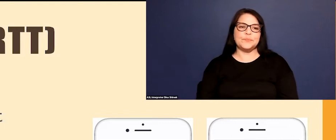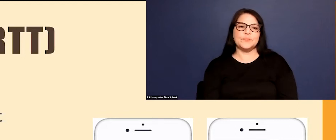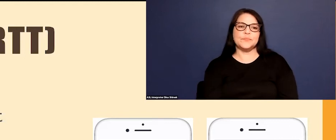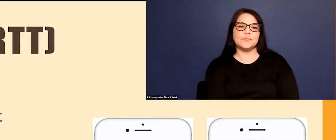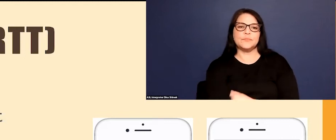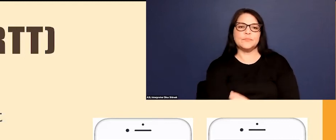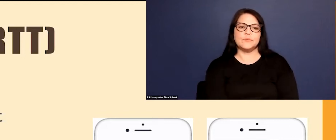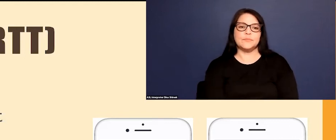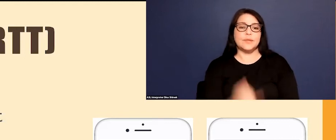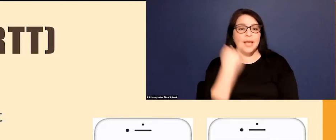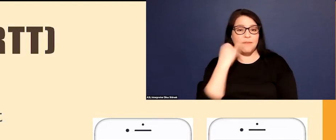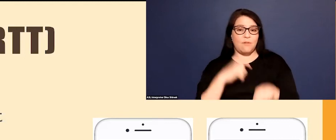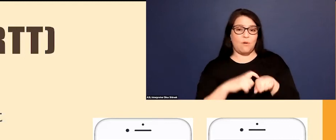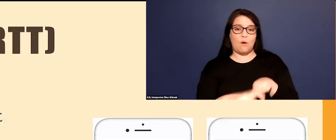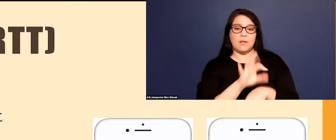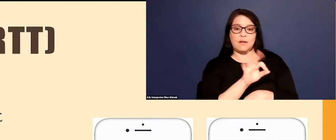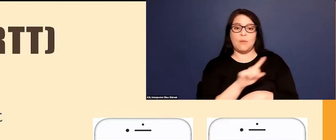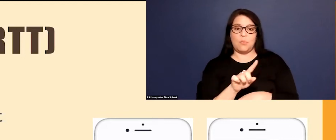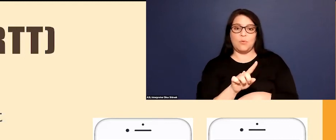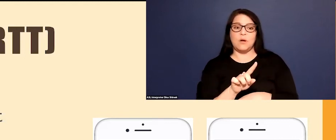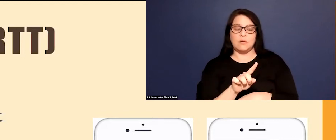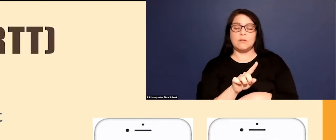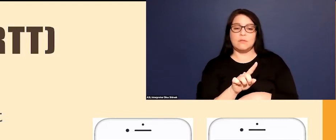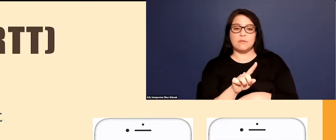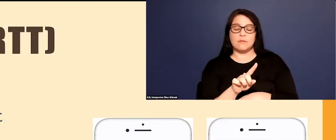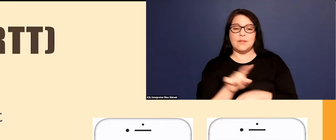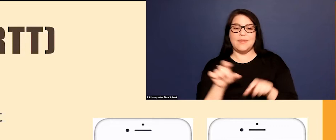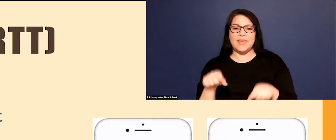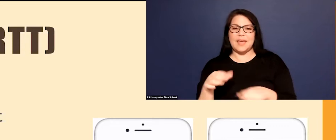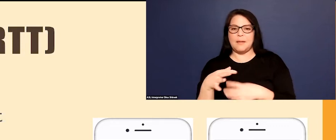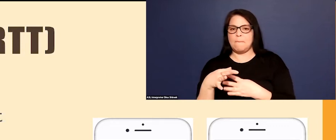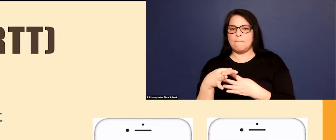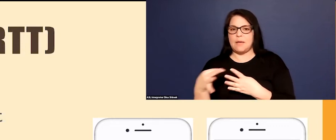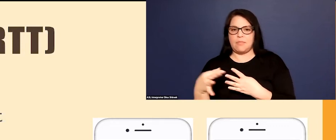When calling 911, the user can choose the option